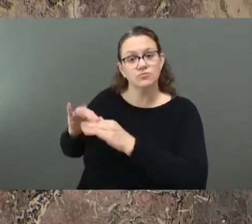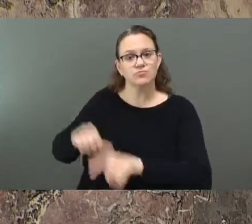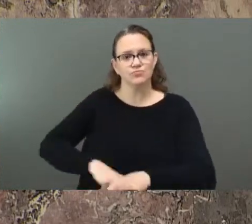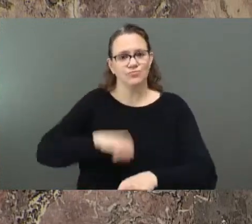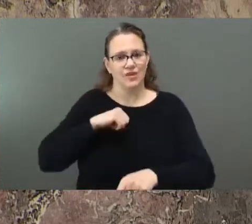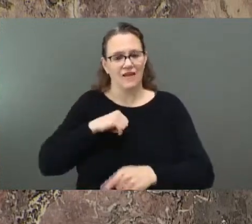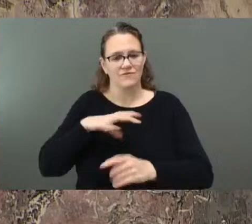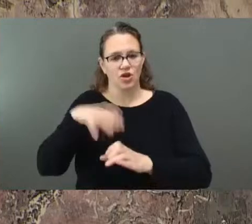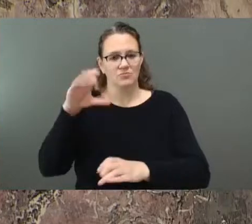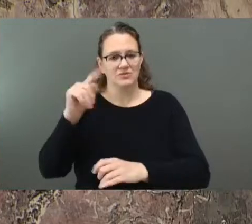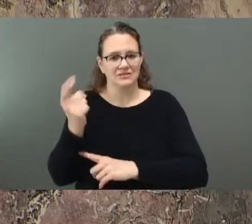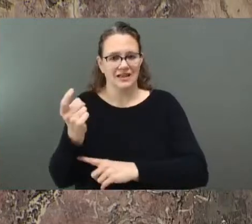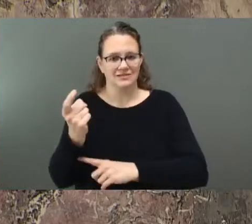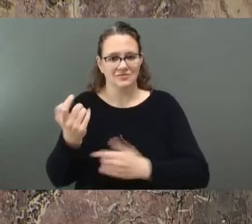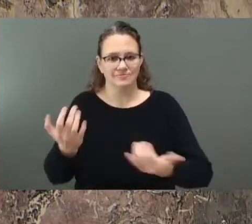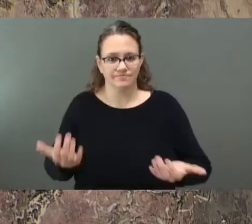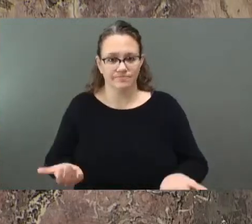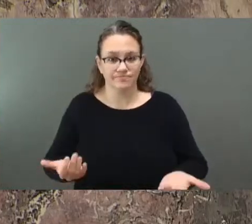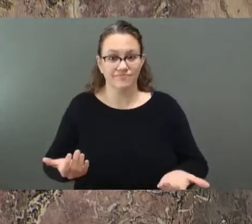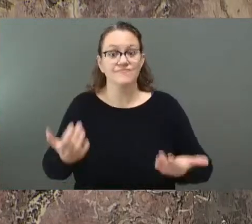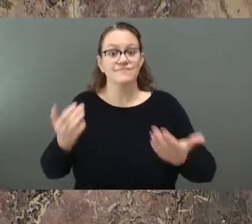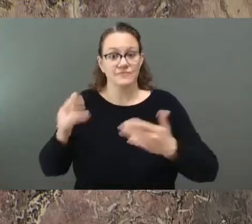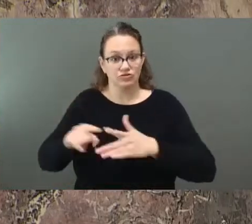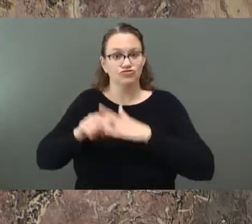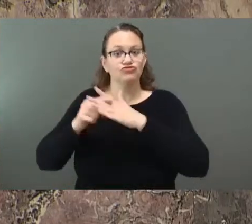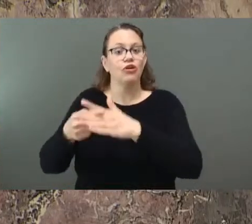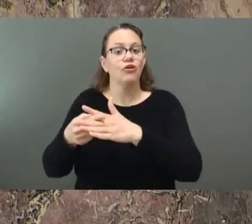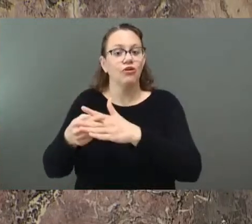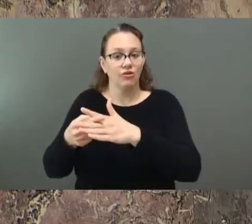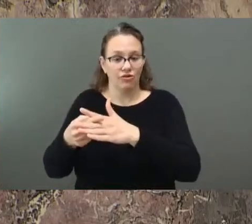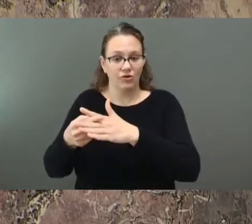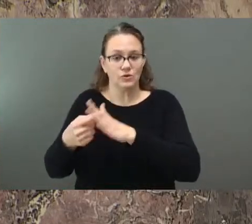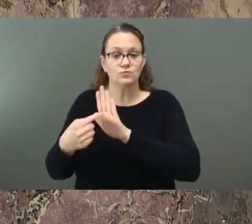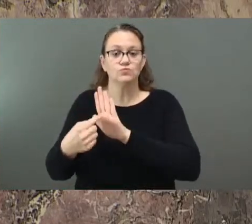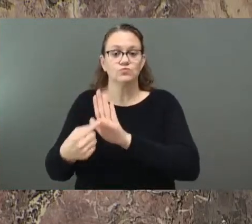results right up to the point when former leader...